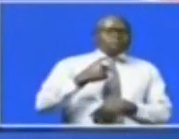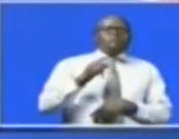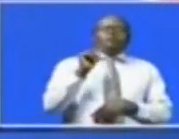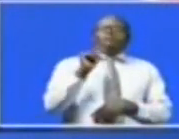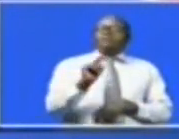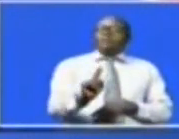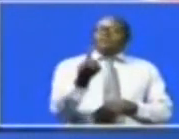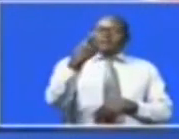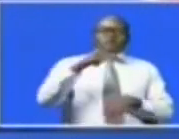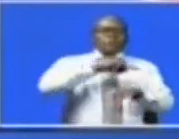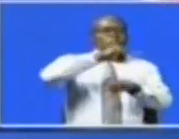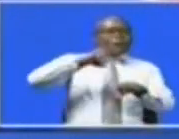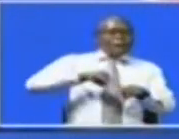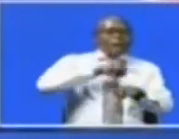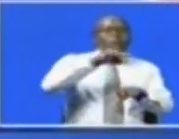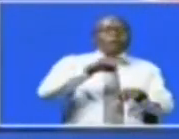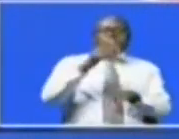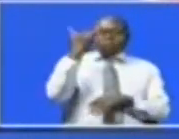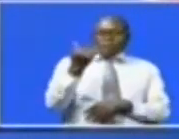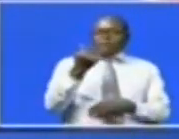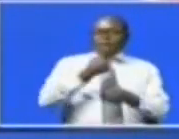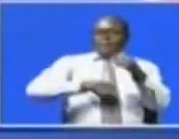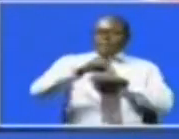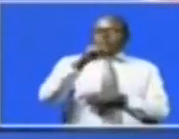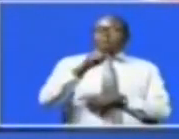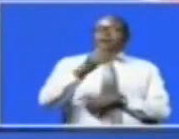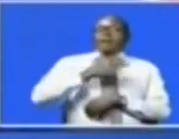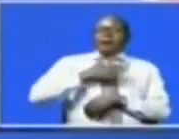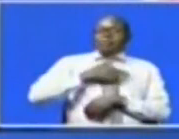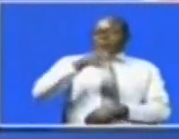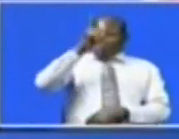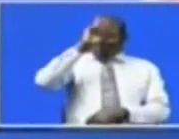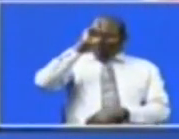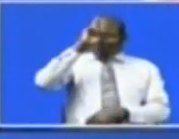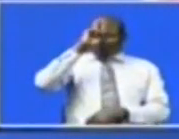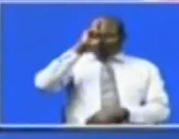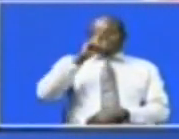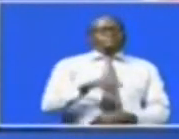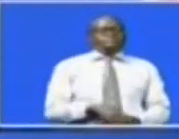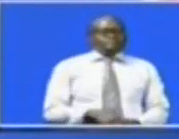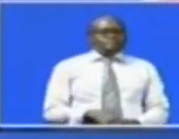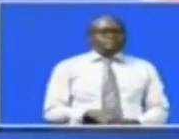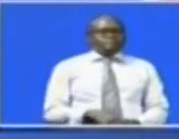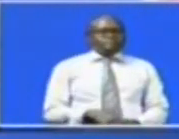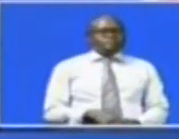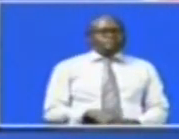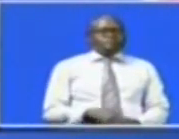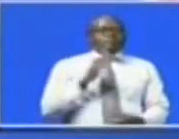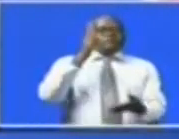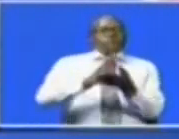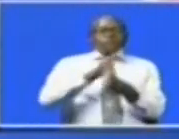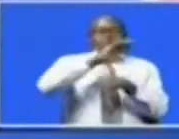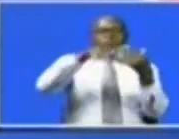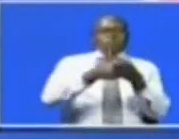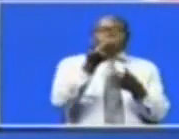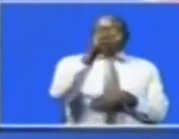the first 1 hour, because of action by our response agencies, the Red Company and the rest of them, actually all of